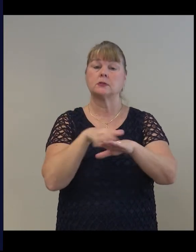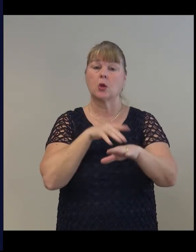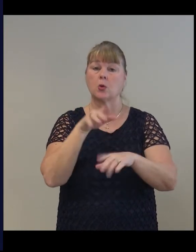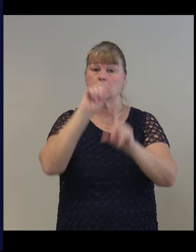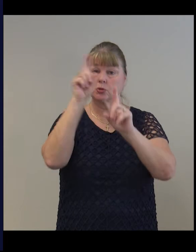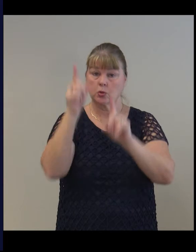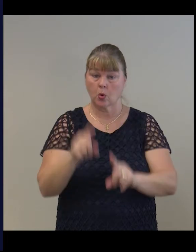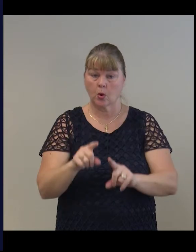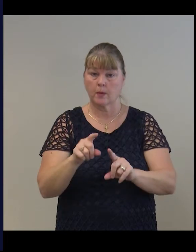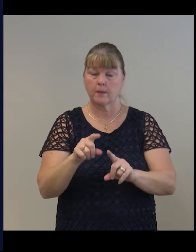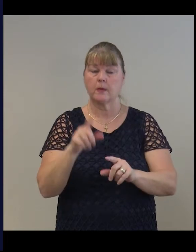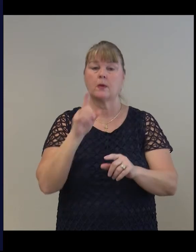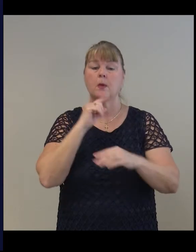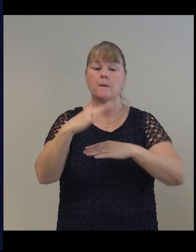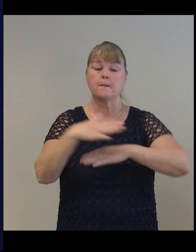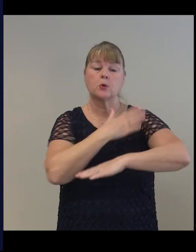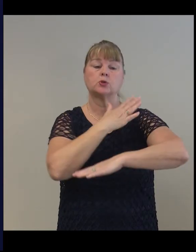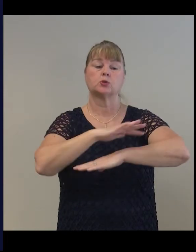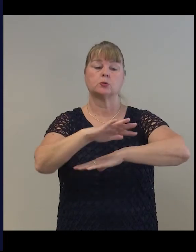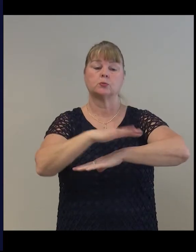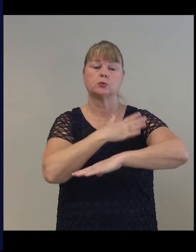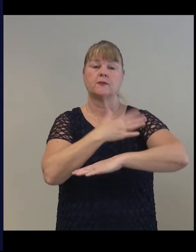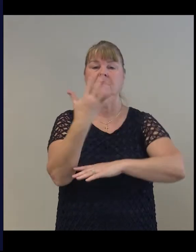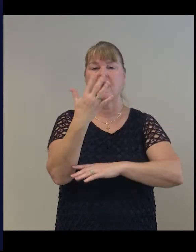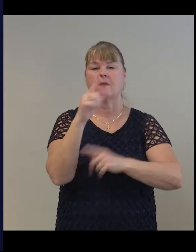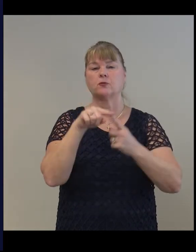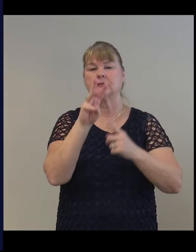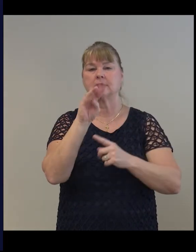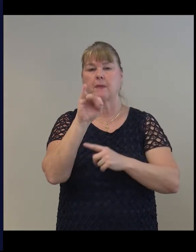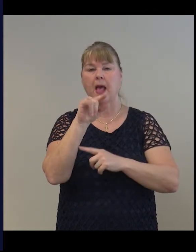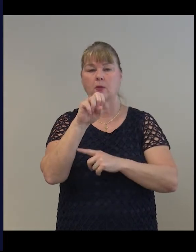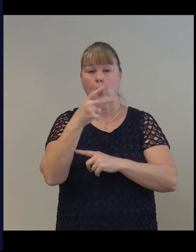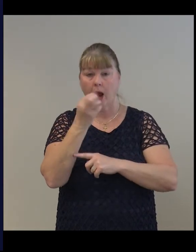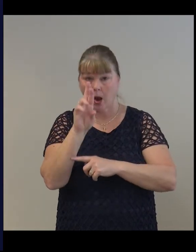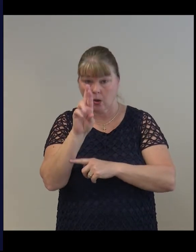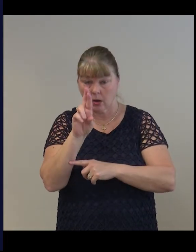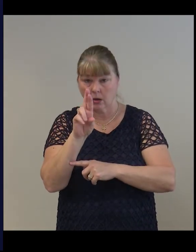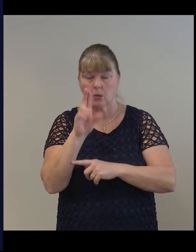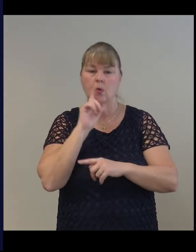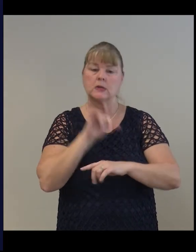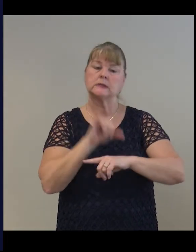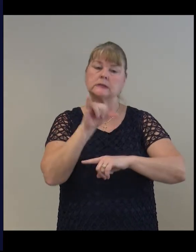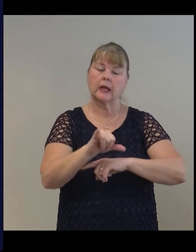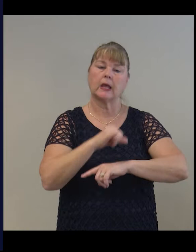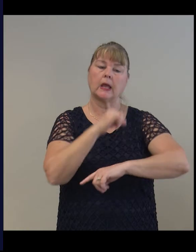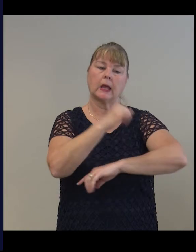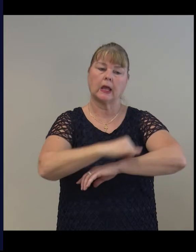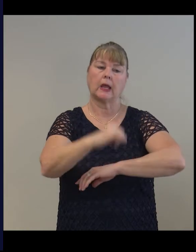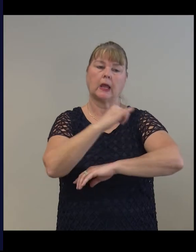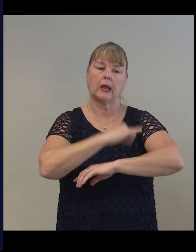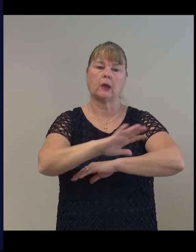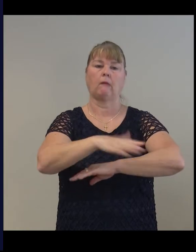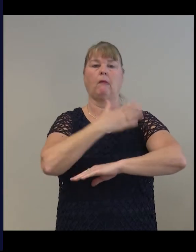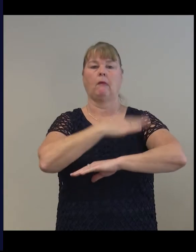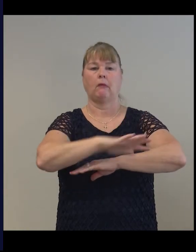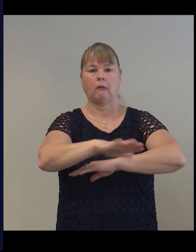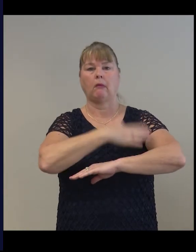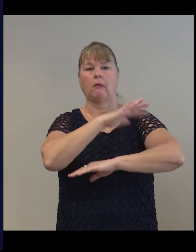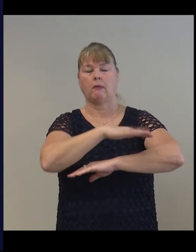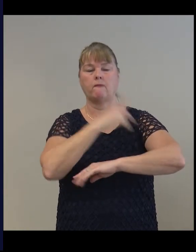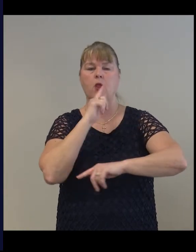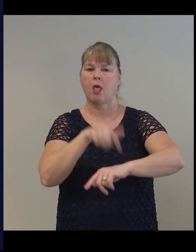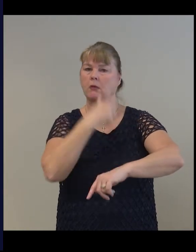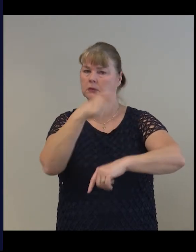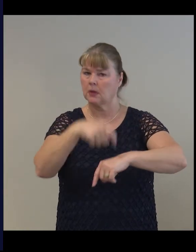hour, it's going to stay over top of you for a longer period of time. So instead of just kind of brushing past us and moving